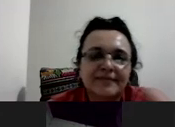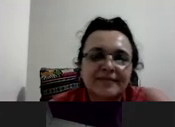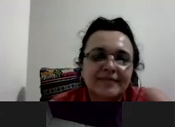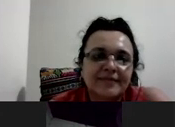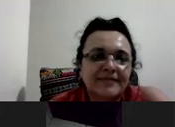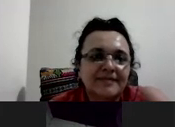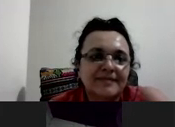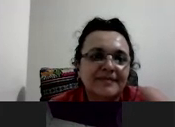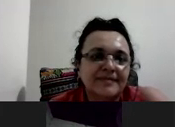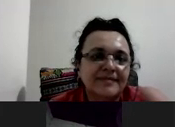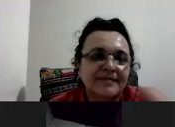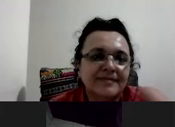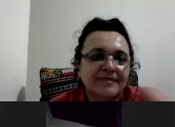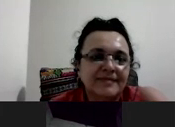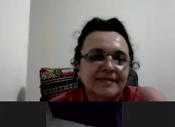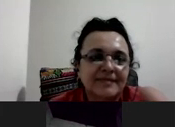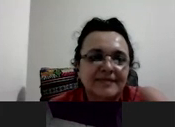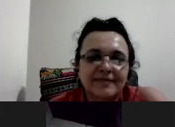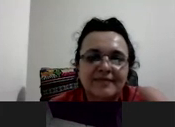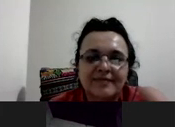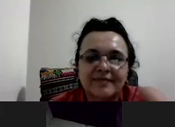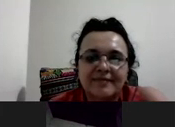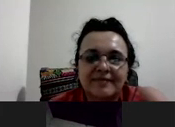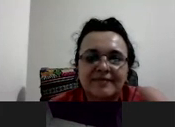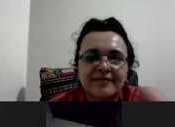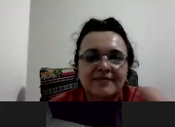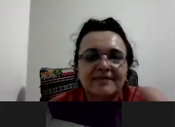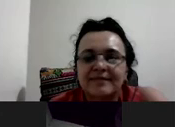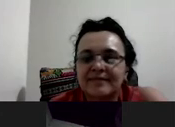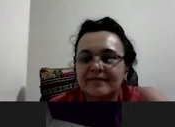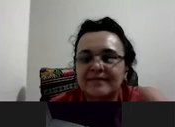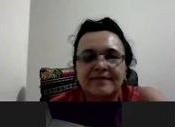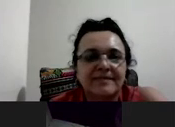Talking about Portobello mushroom and pesto.